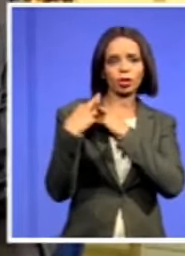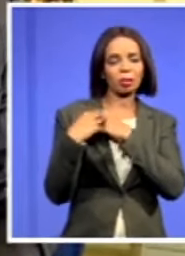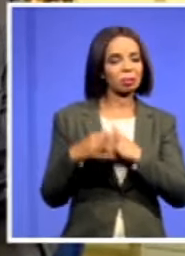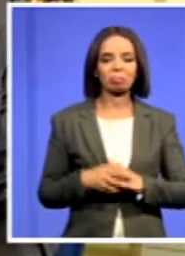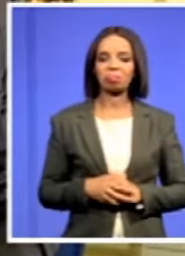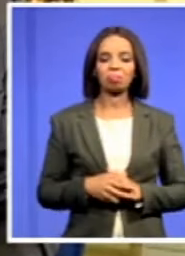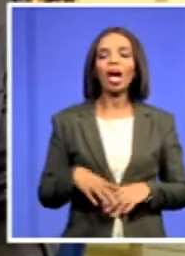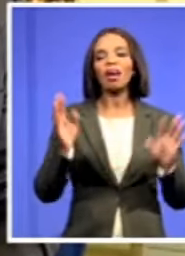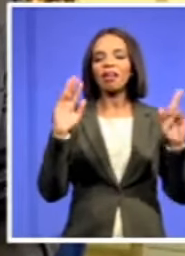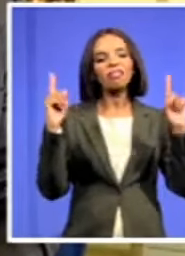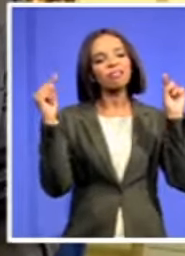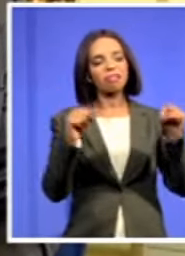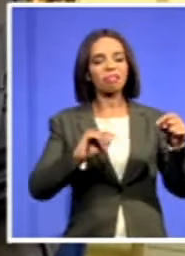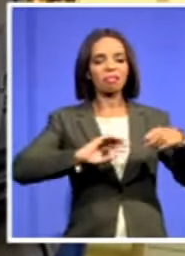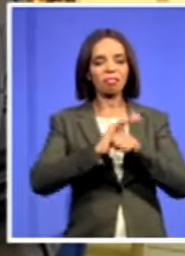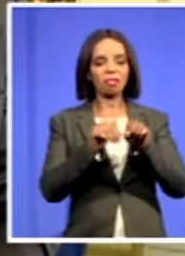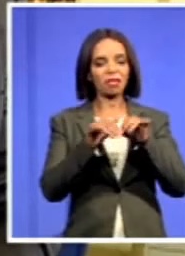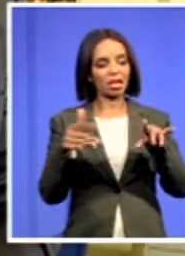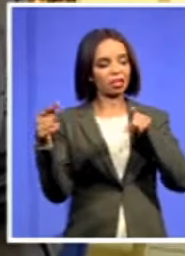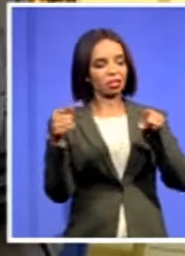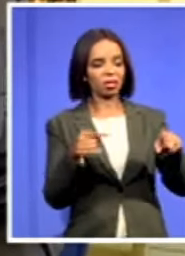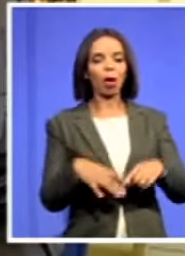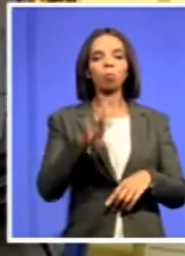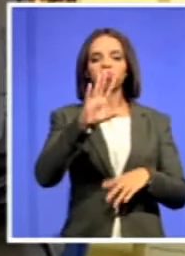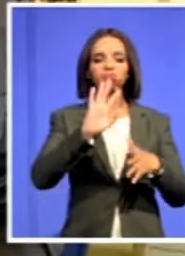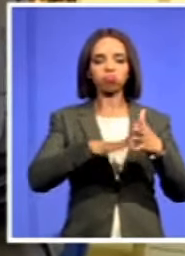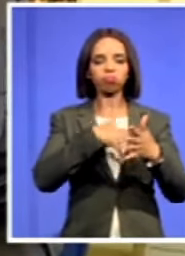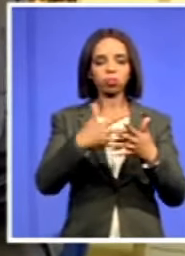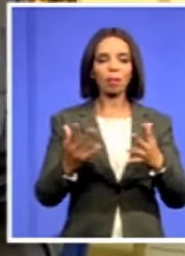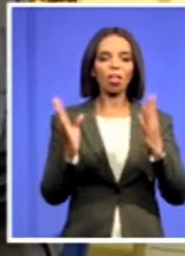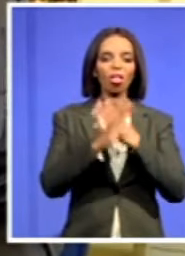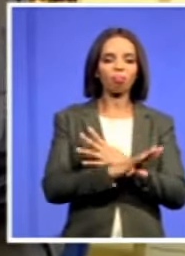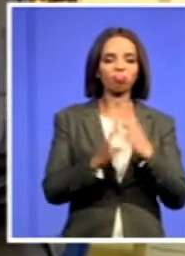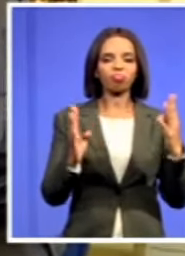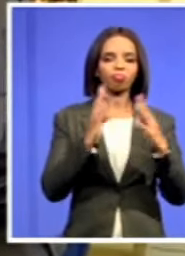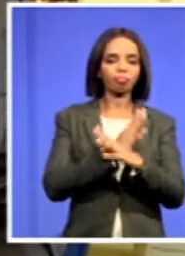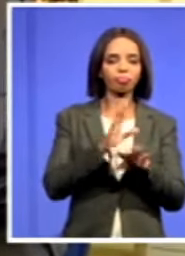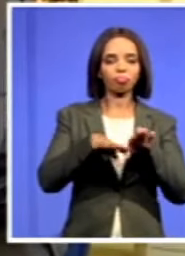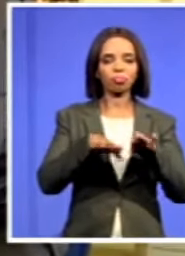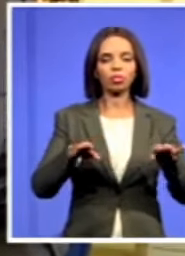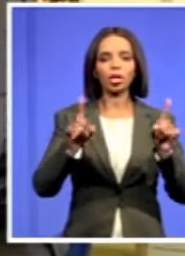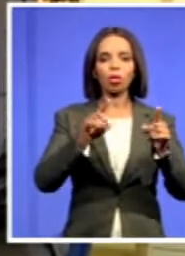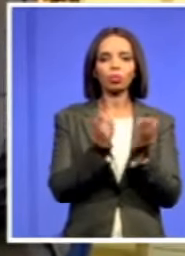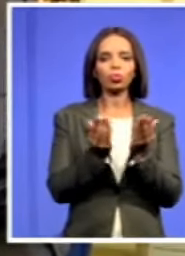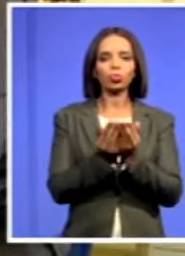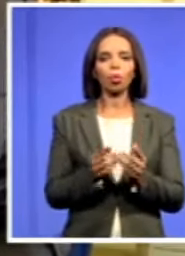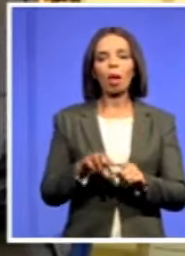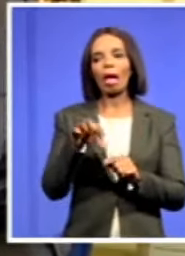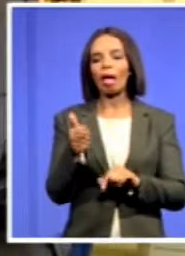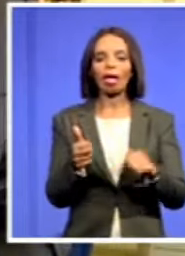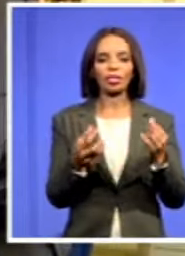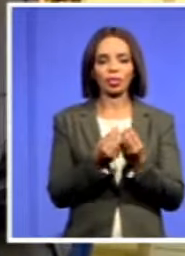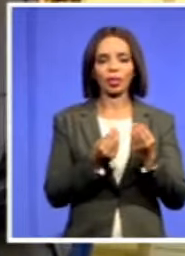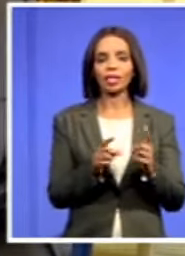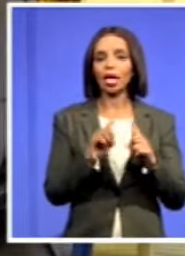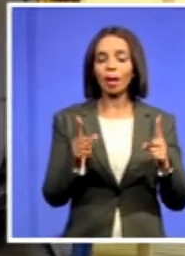blaming the rotational timetable and other factors, but not really sitting down and saying there is something. Do you